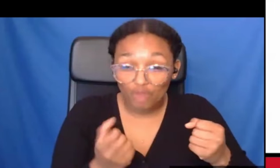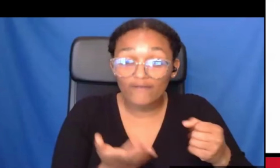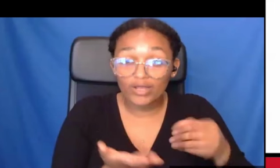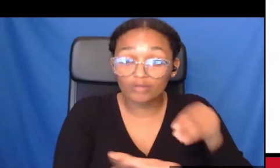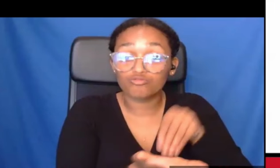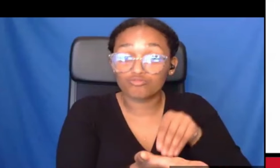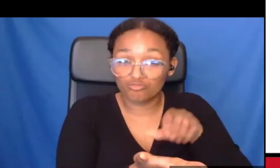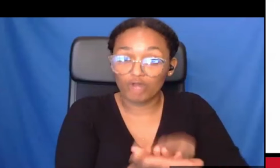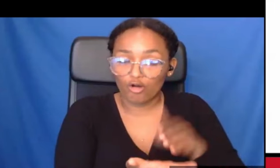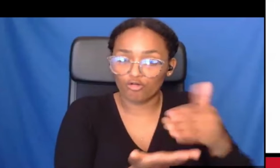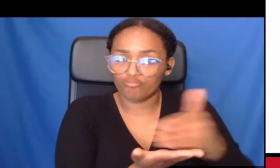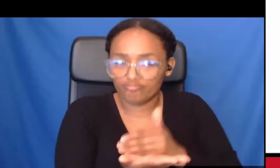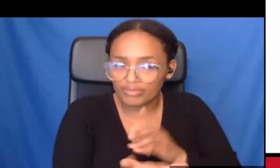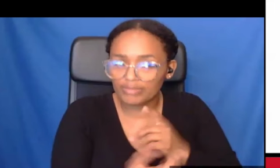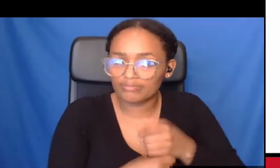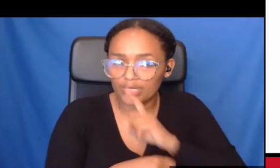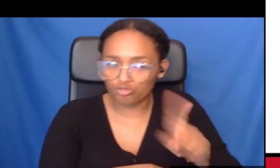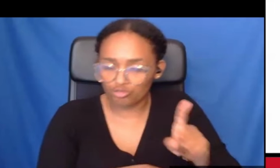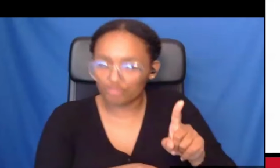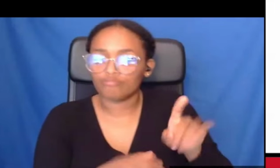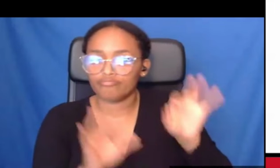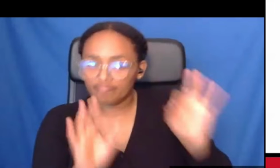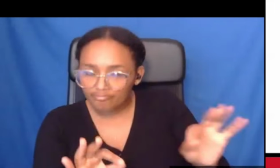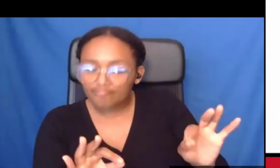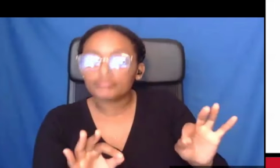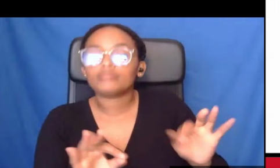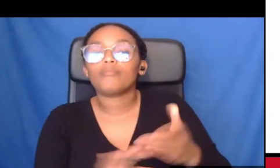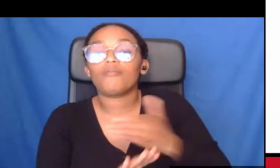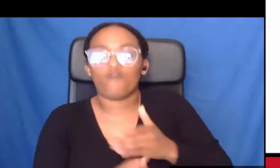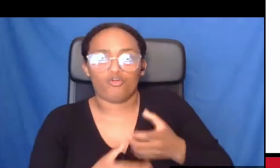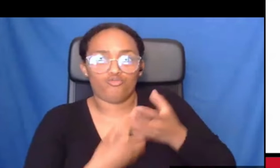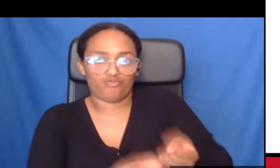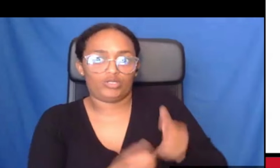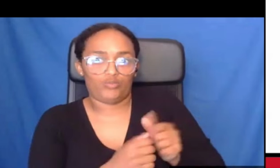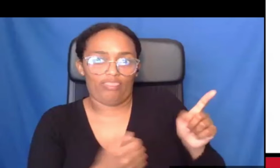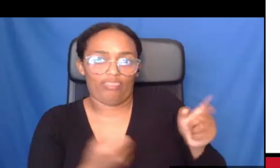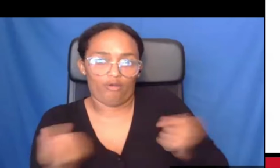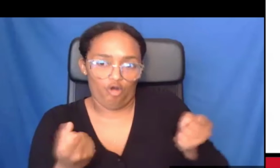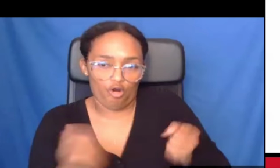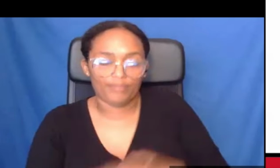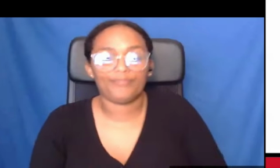company vehicle to them. Okay, so the insurance company is going to want to know